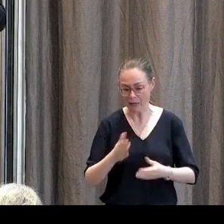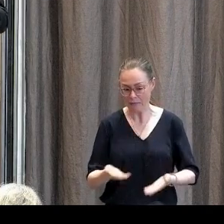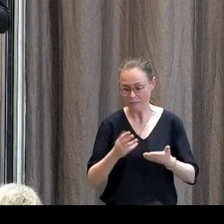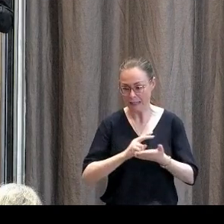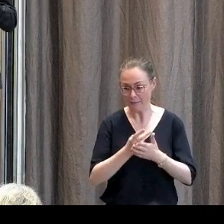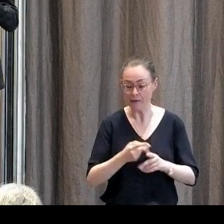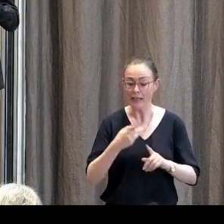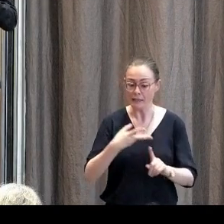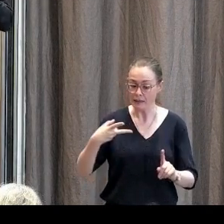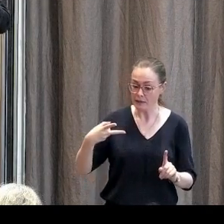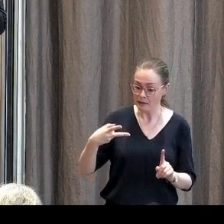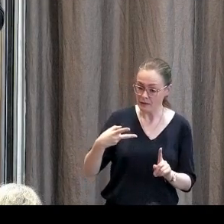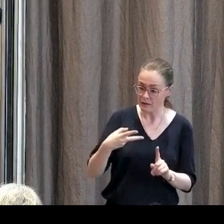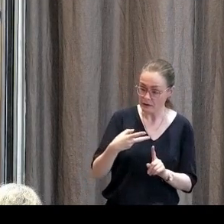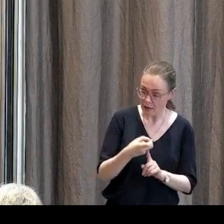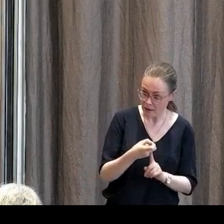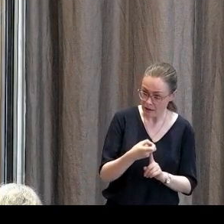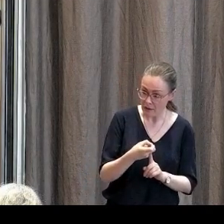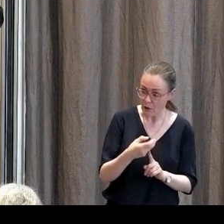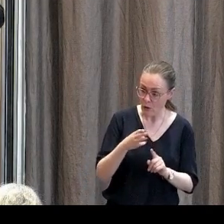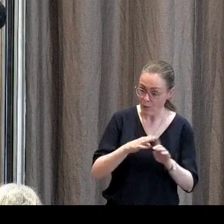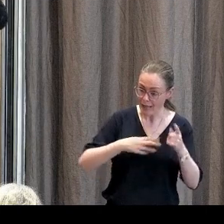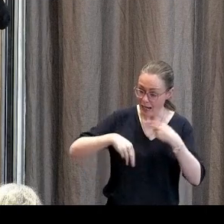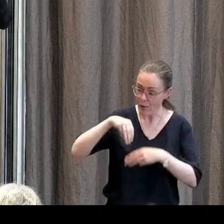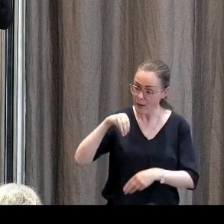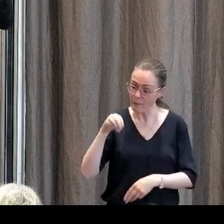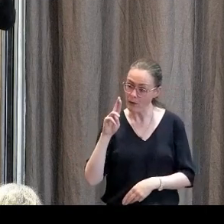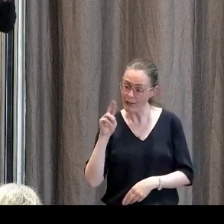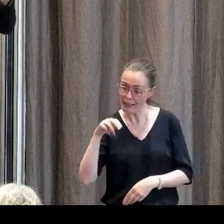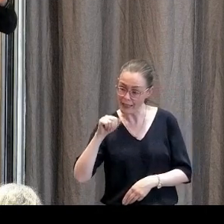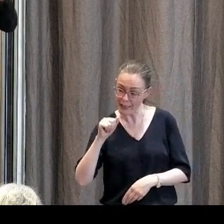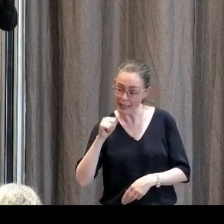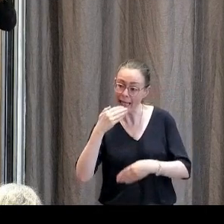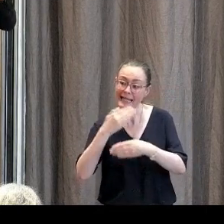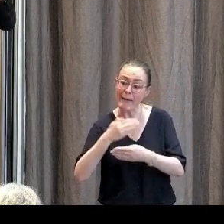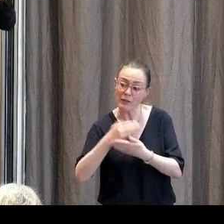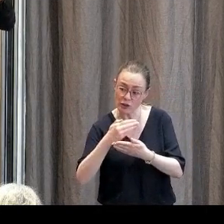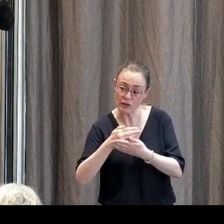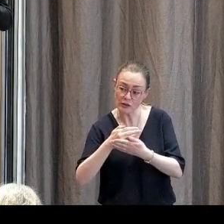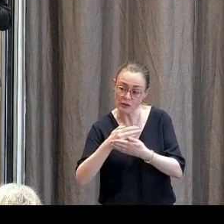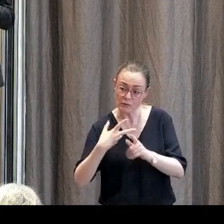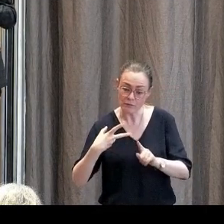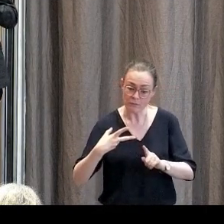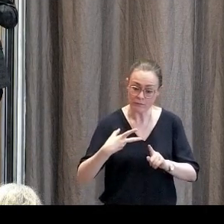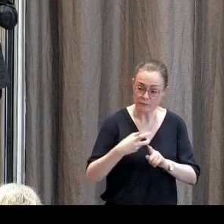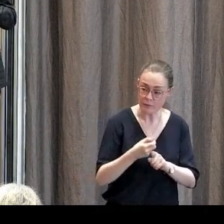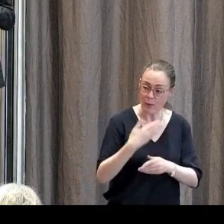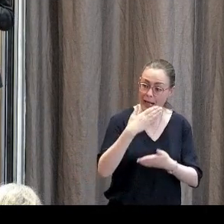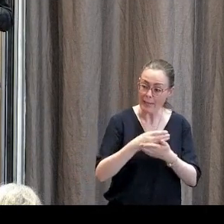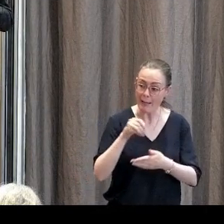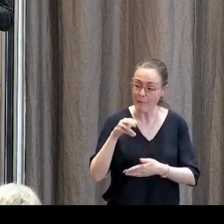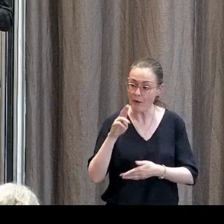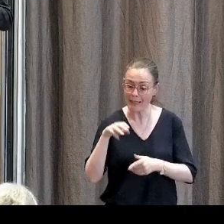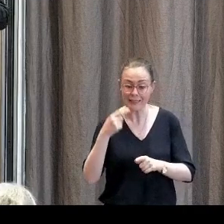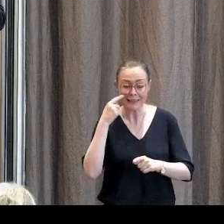then we inject them with our microRNA inhibitor, our blocker. So what you're seeing in this